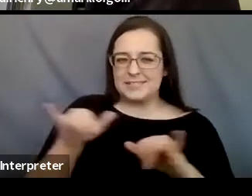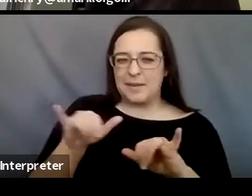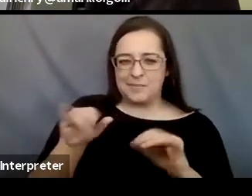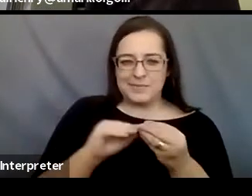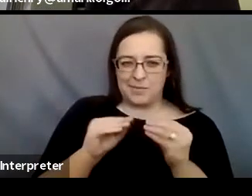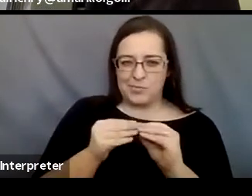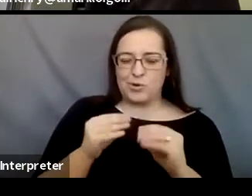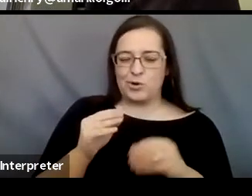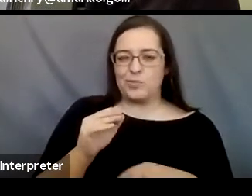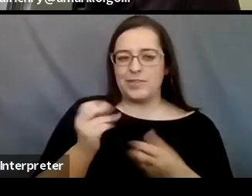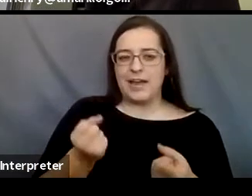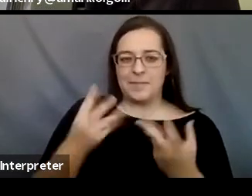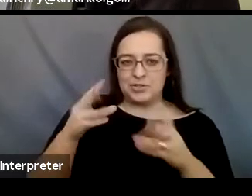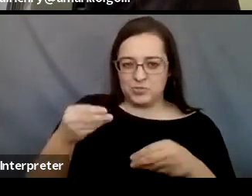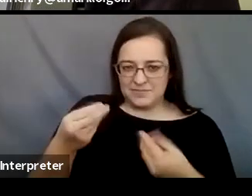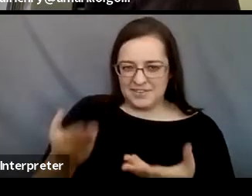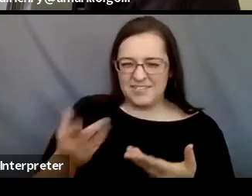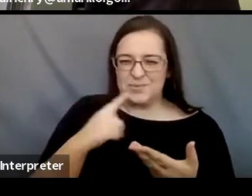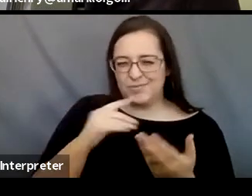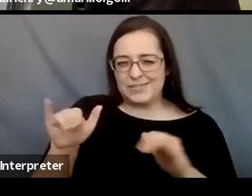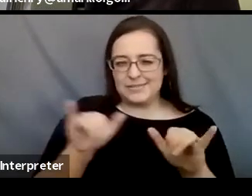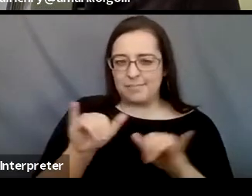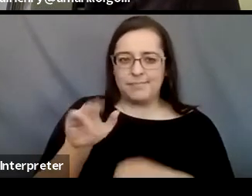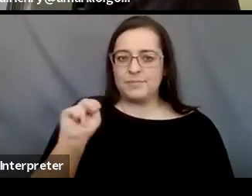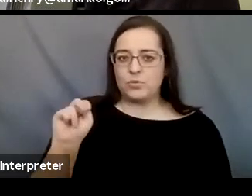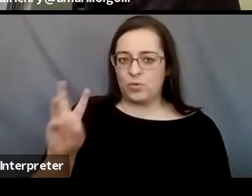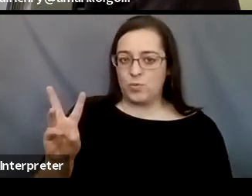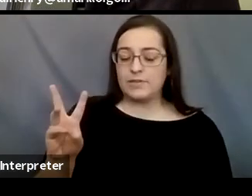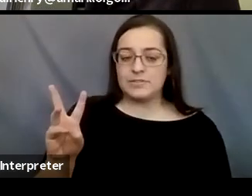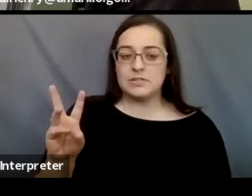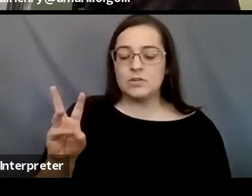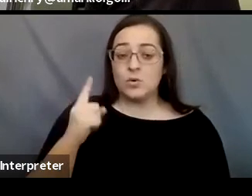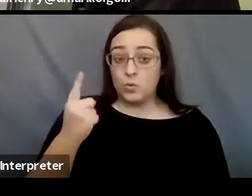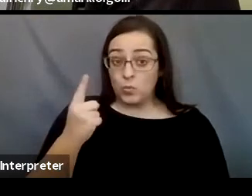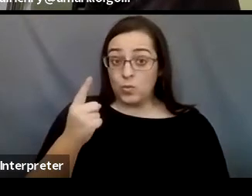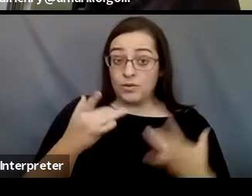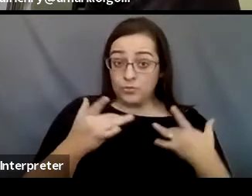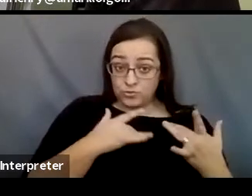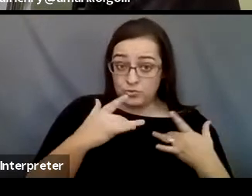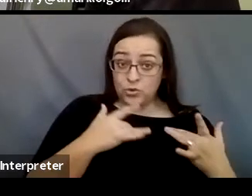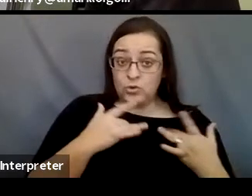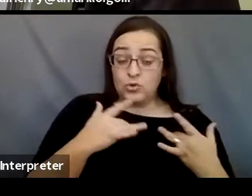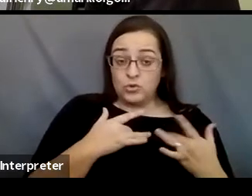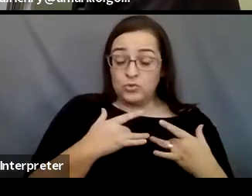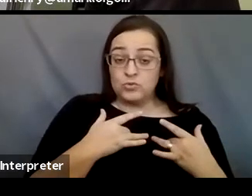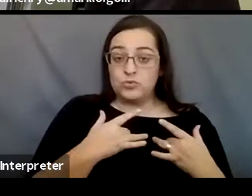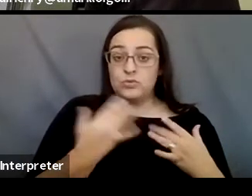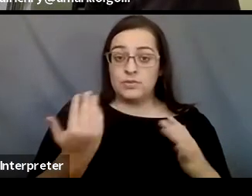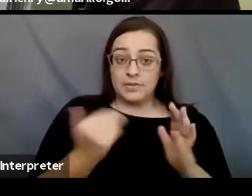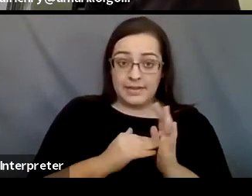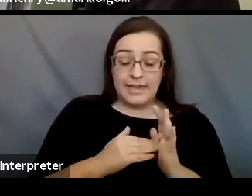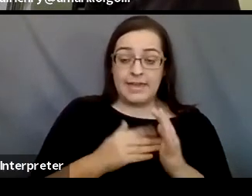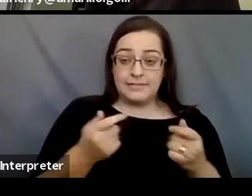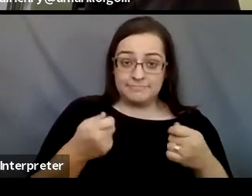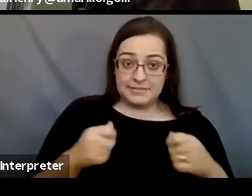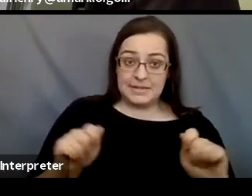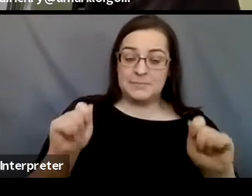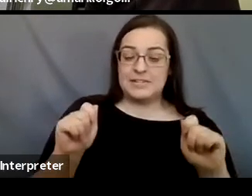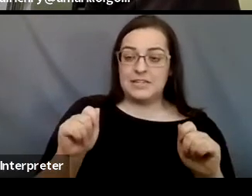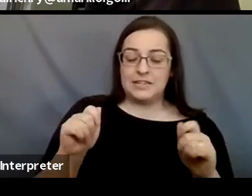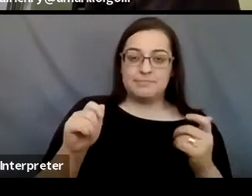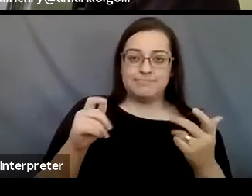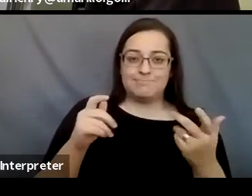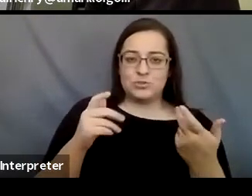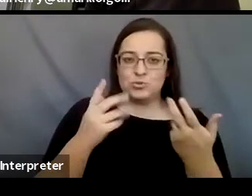our allocation as Northwest. One of our concerns is that again, attempting to